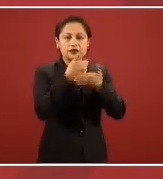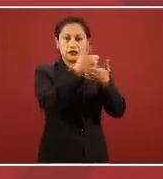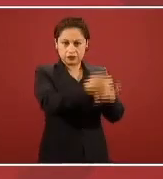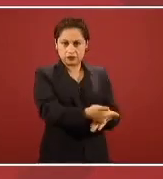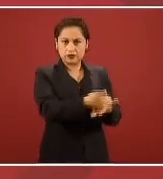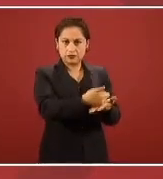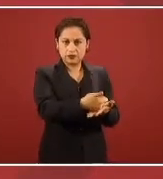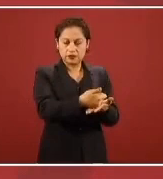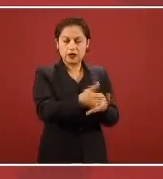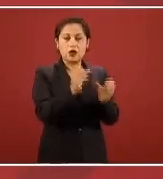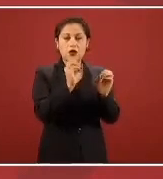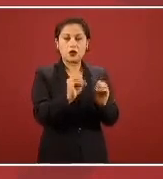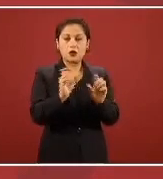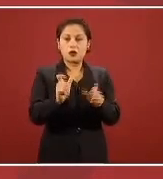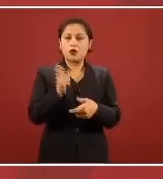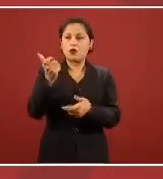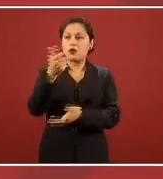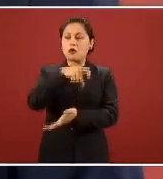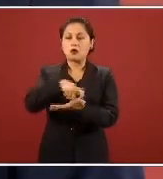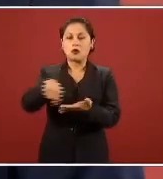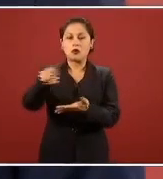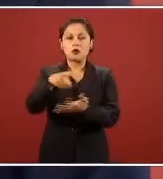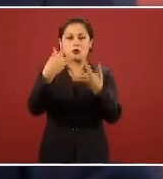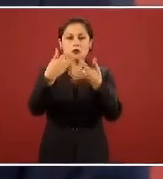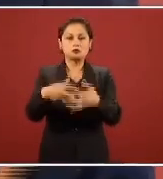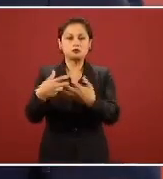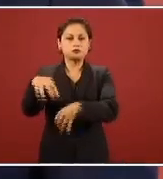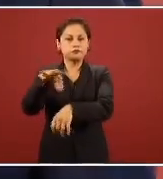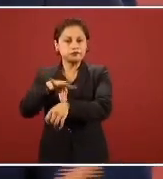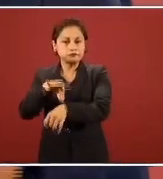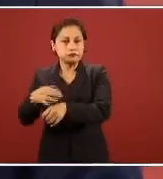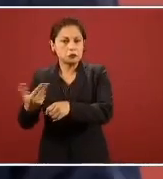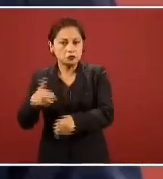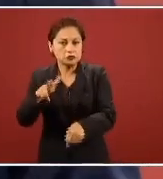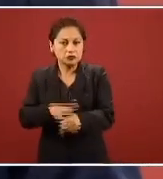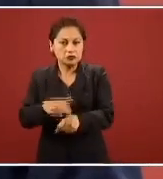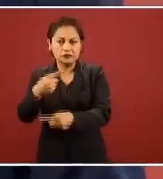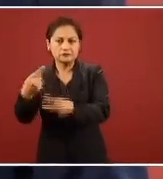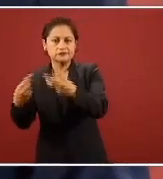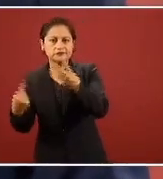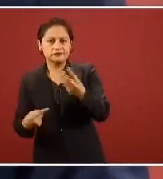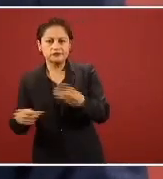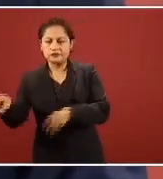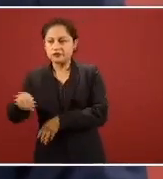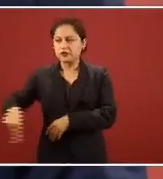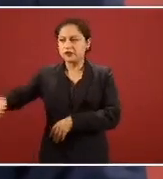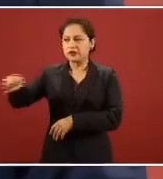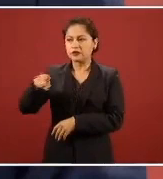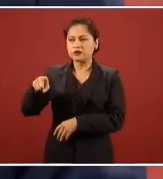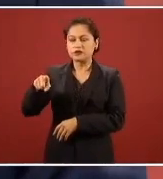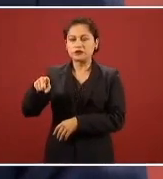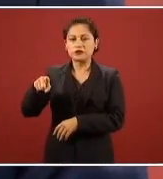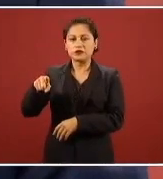could be médicos. Converted into medical equipment. But decir, instead of saying,